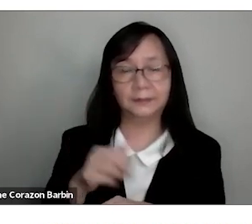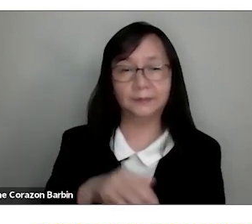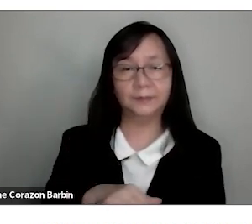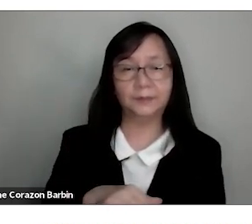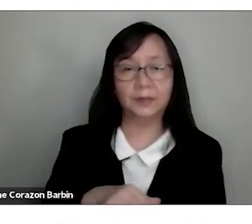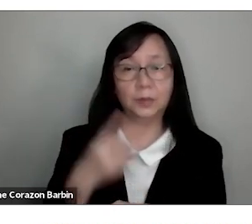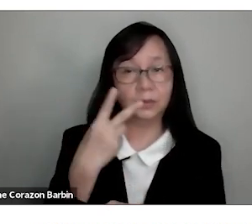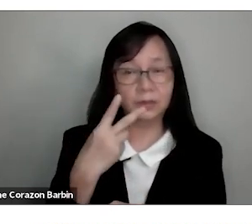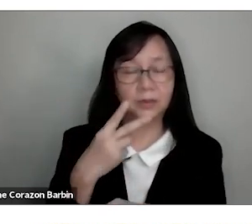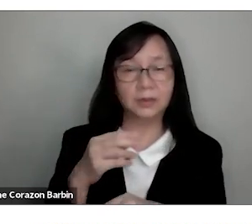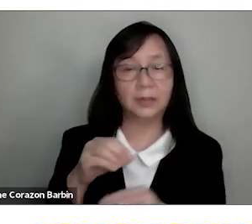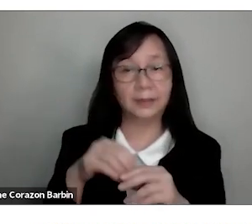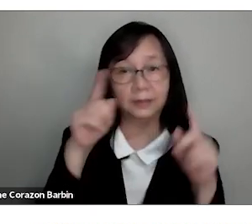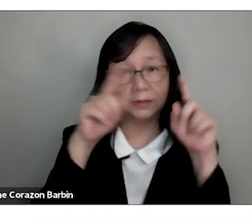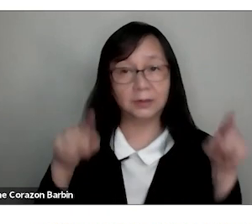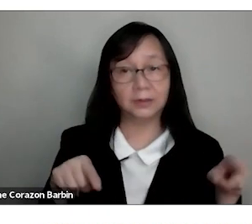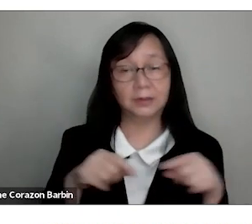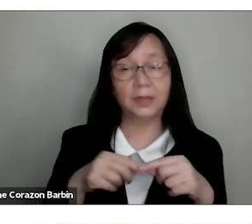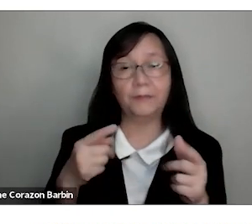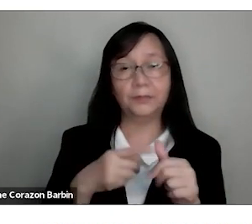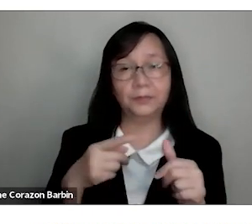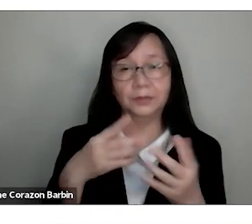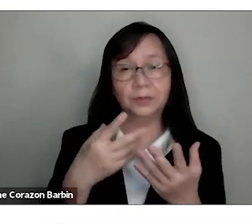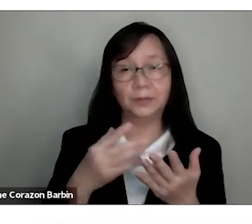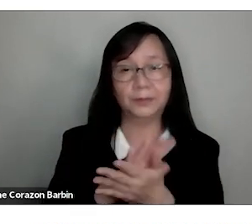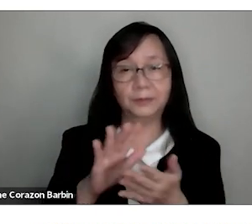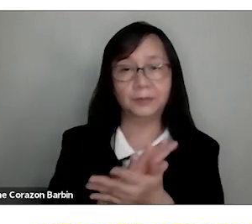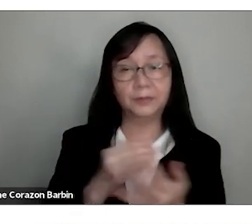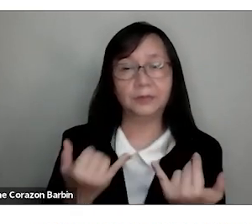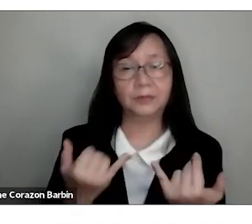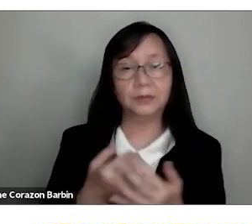will see that in the slide, the first document